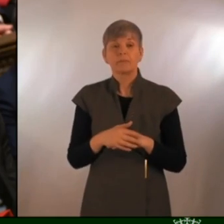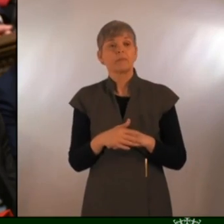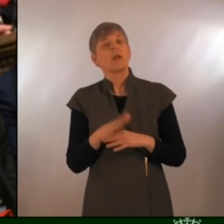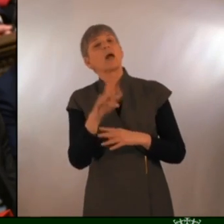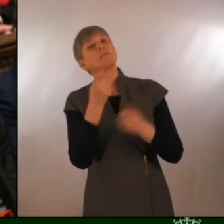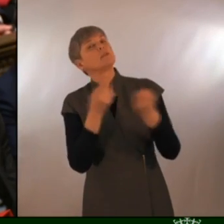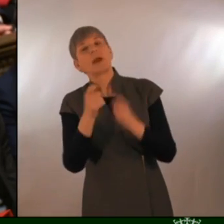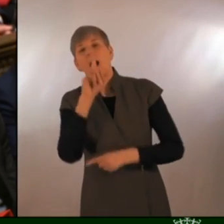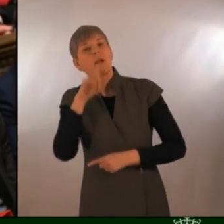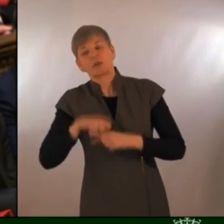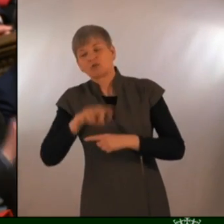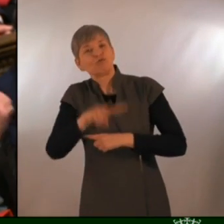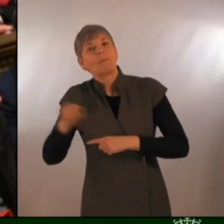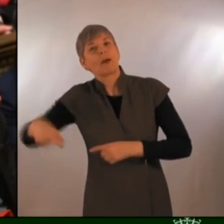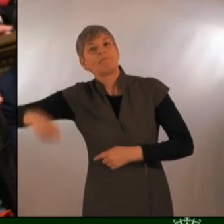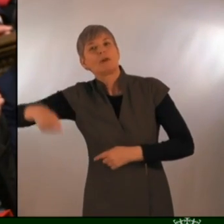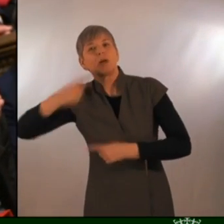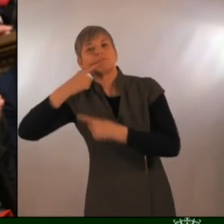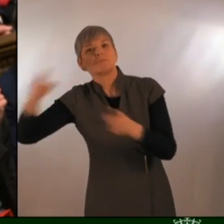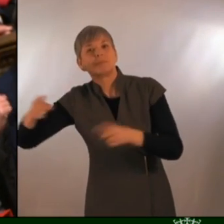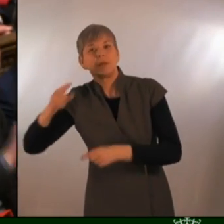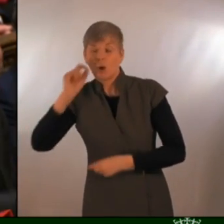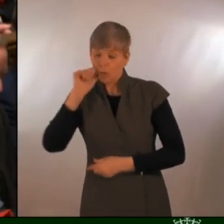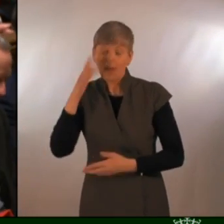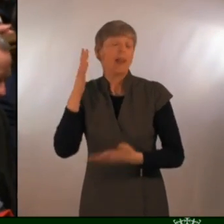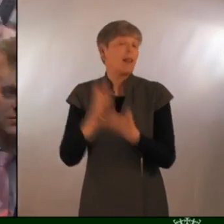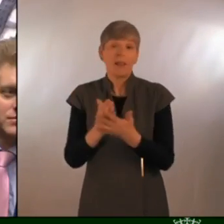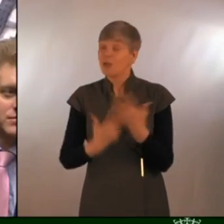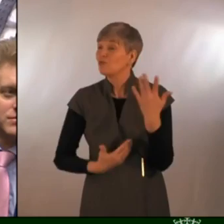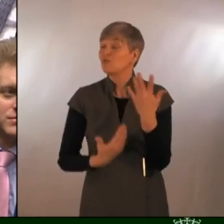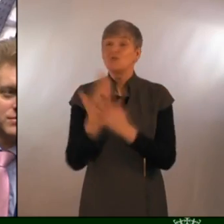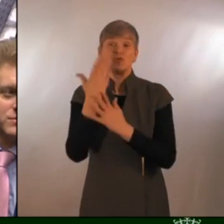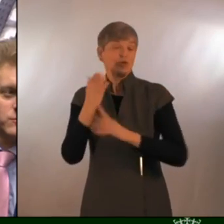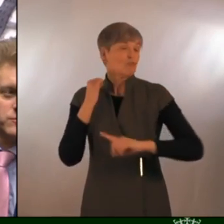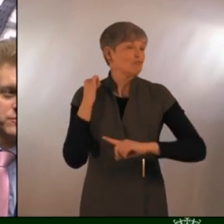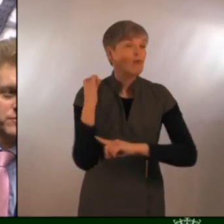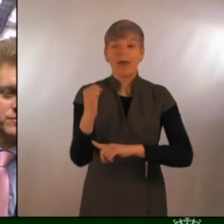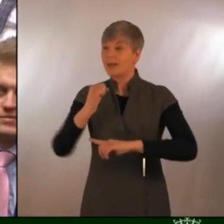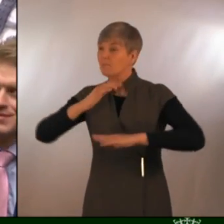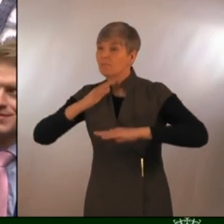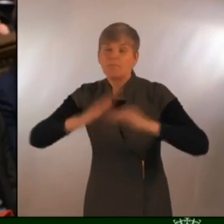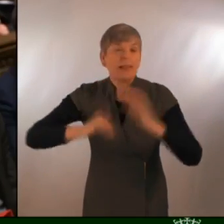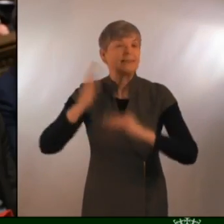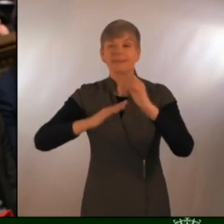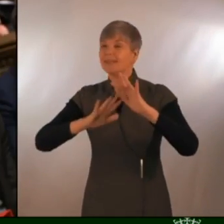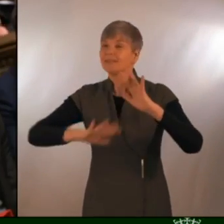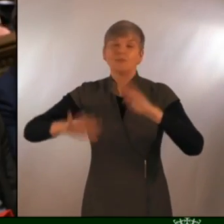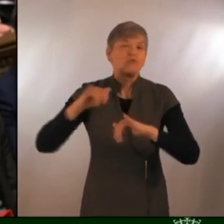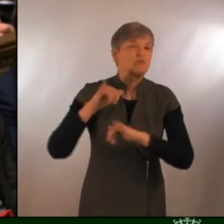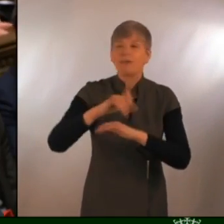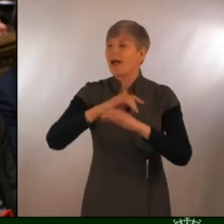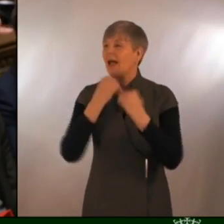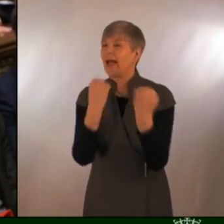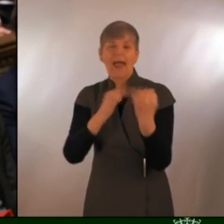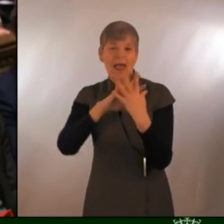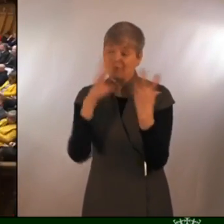excessively when I say that there is about to be an infrastructure revolution in this country, which will help to benefit, amongst other things, the West